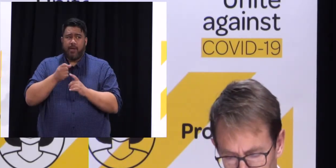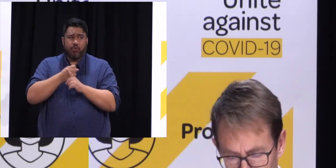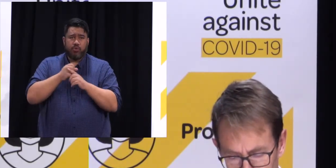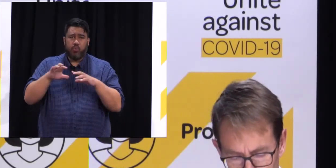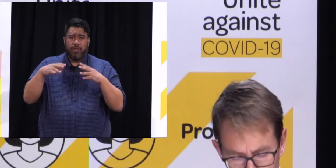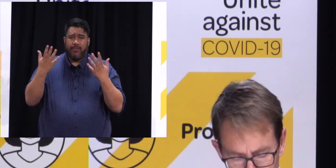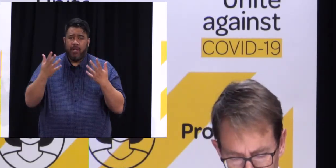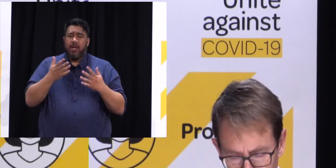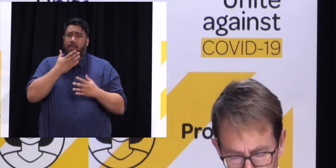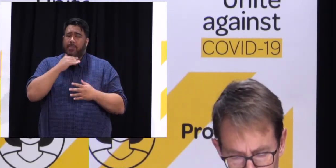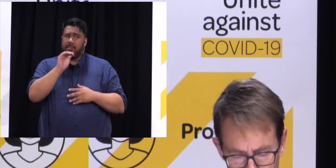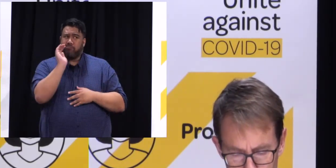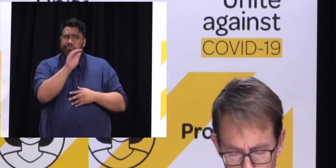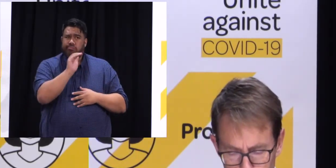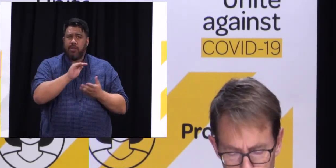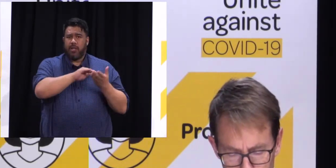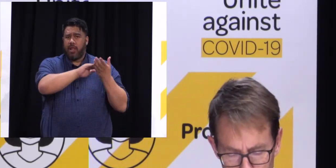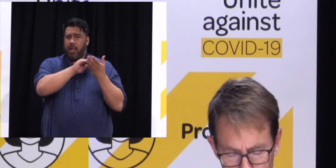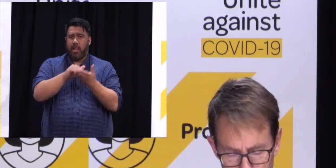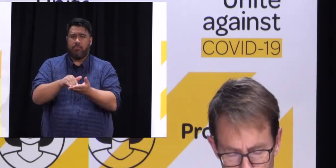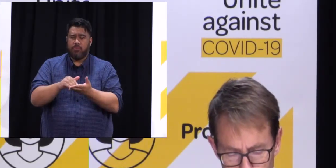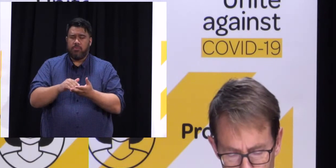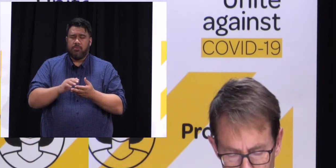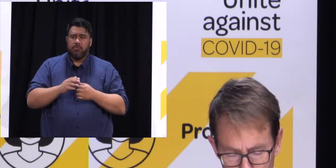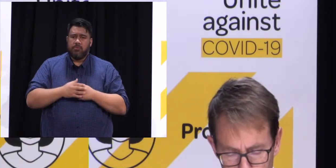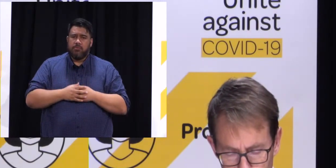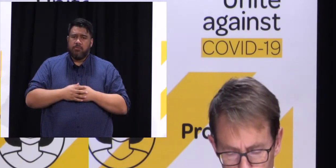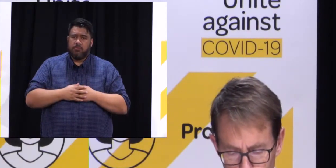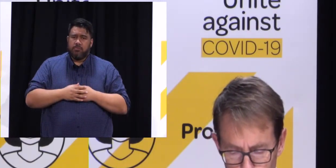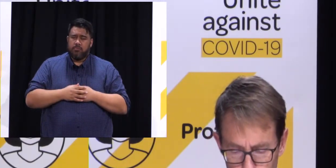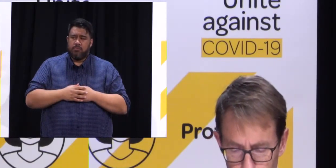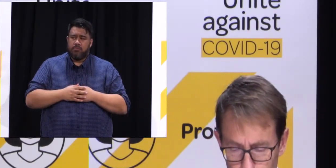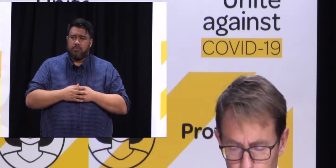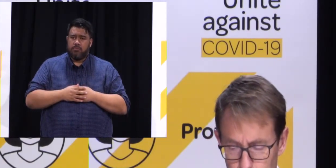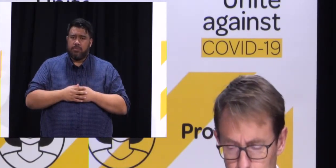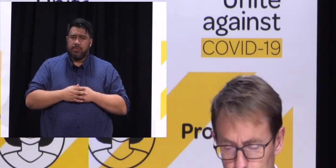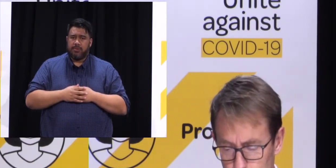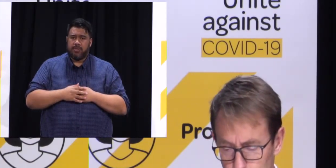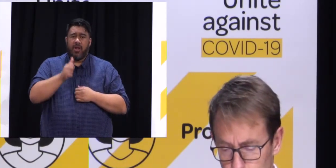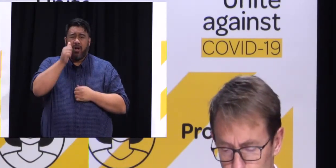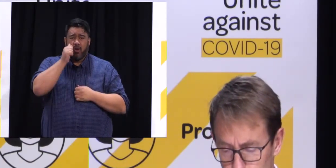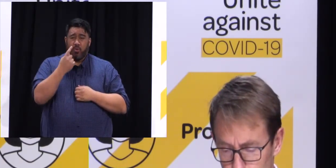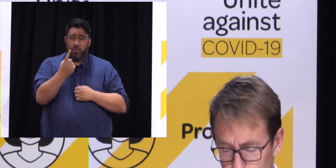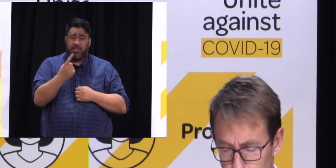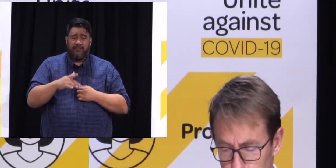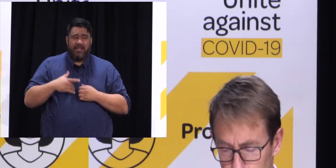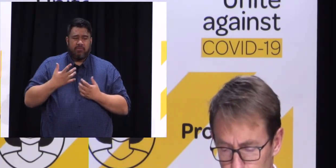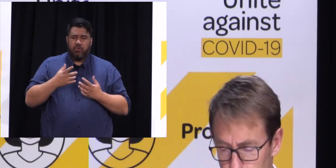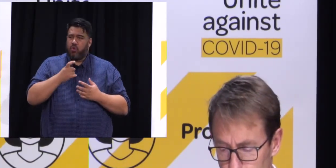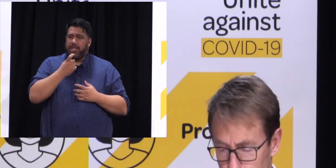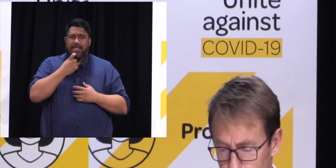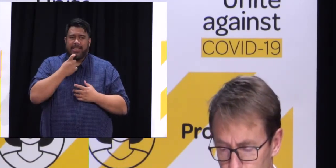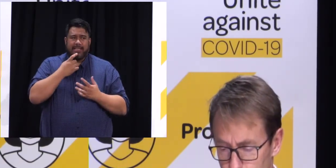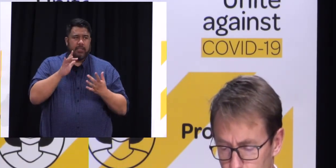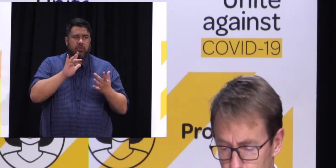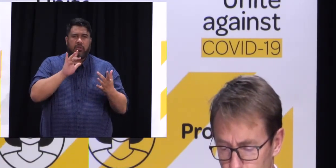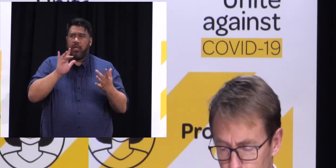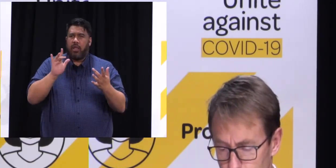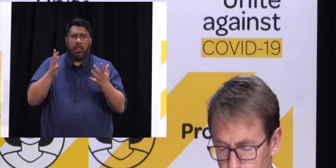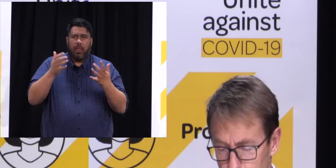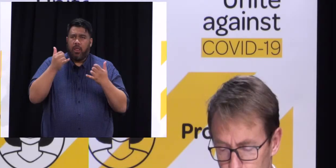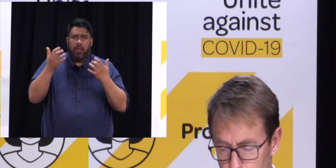available for you. We do recognise that it is not always easy to make contact in this particular set